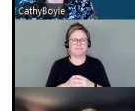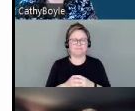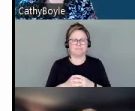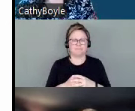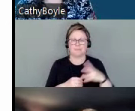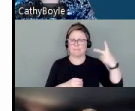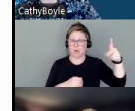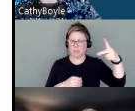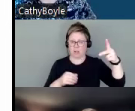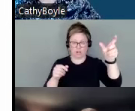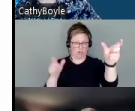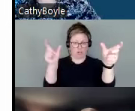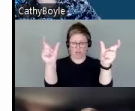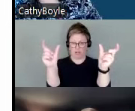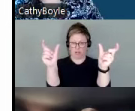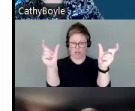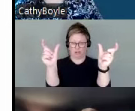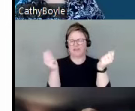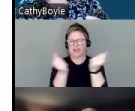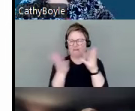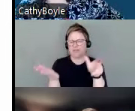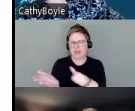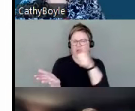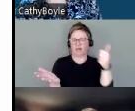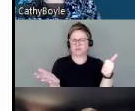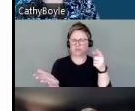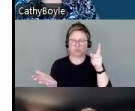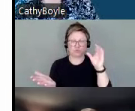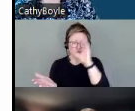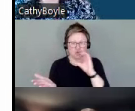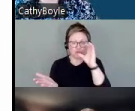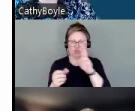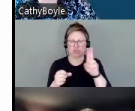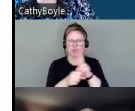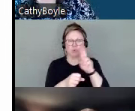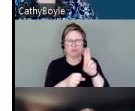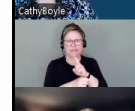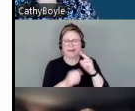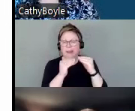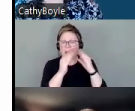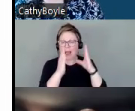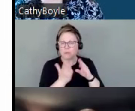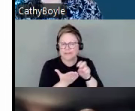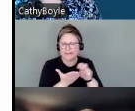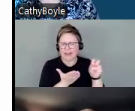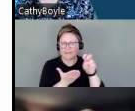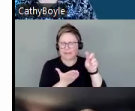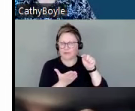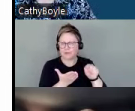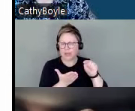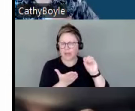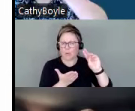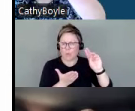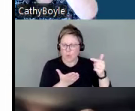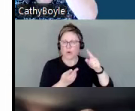And purple is everything else, and you search using a search engine such as Housing Navigator and